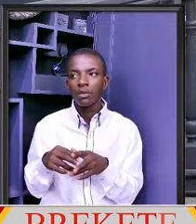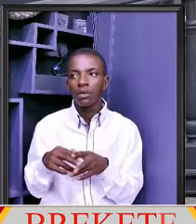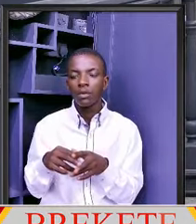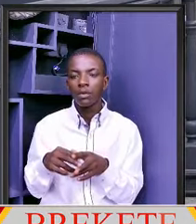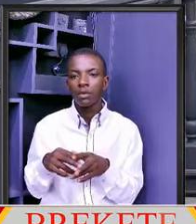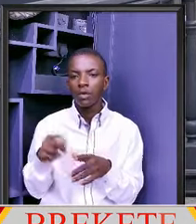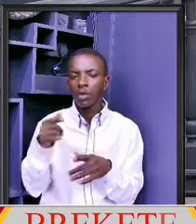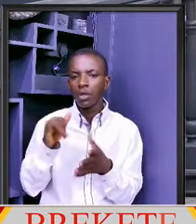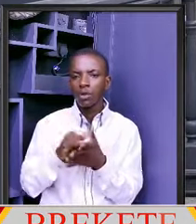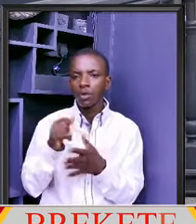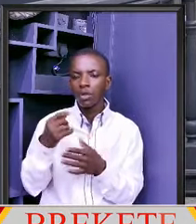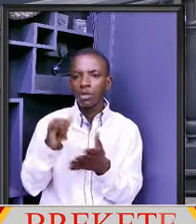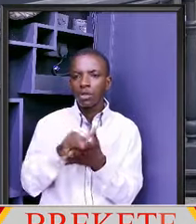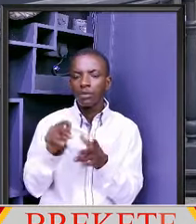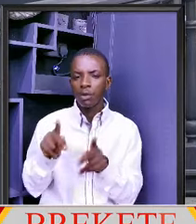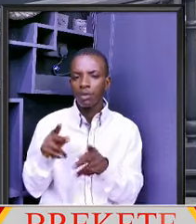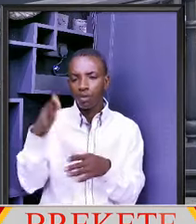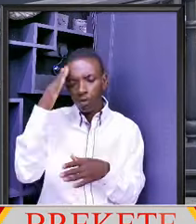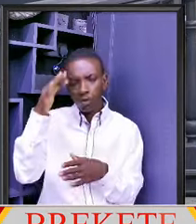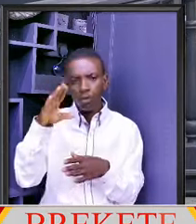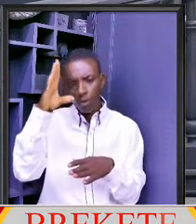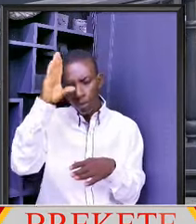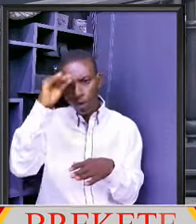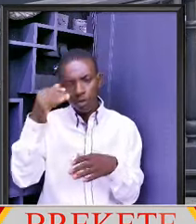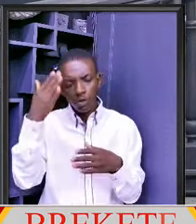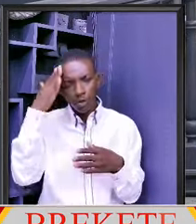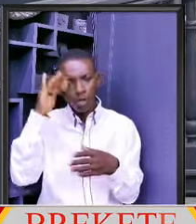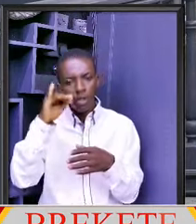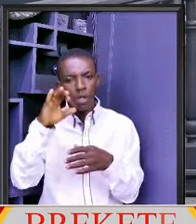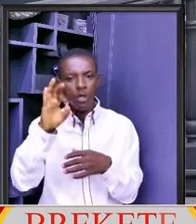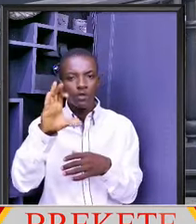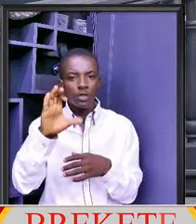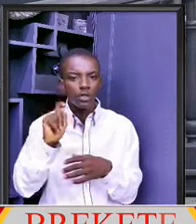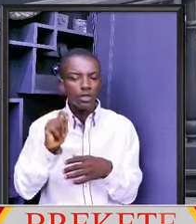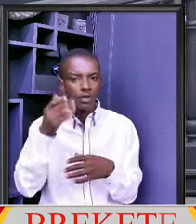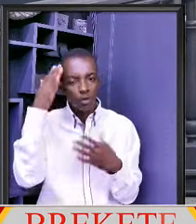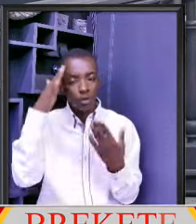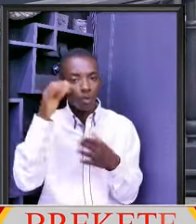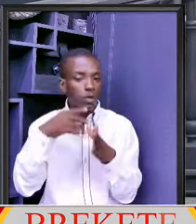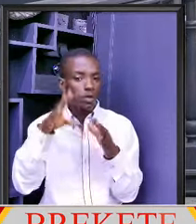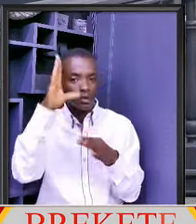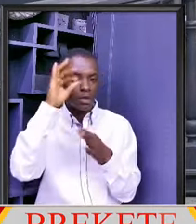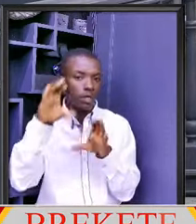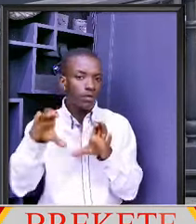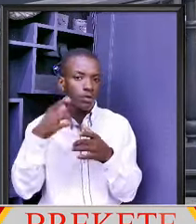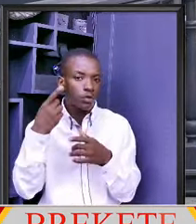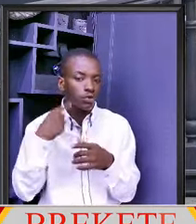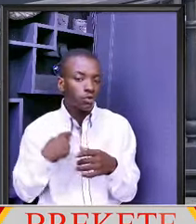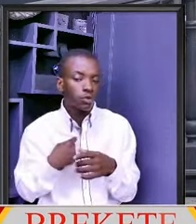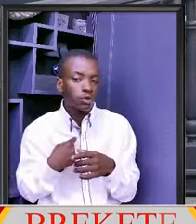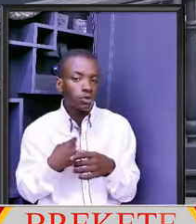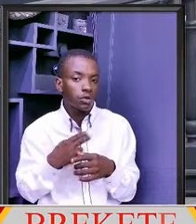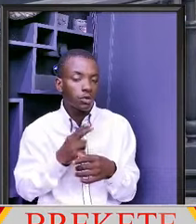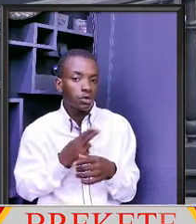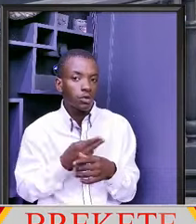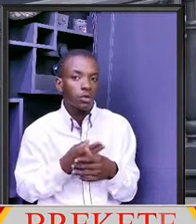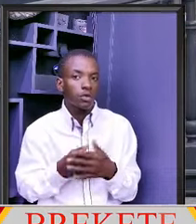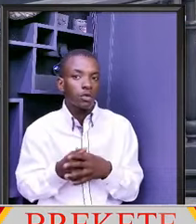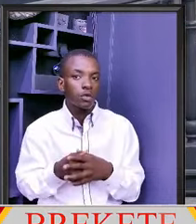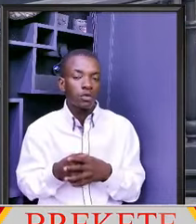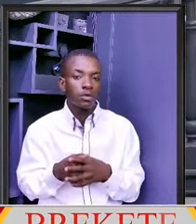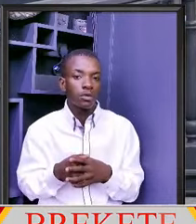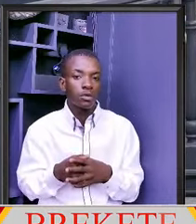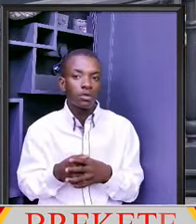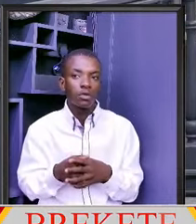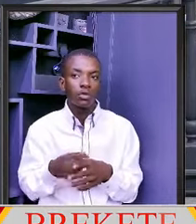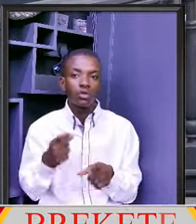Okay. You are the one that people know, and these boys know in FCT. You don't know what this man have done to us. Yeah, that's the late president telling